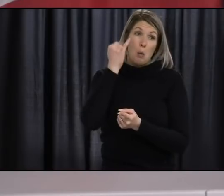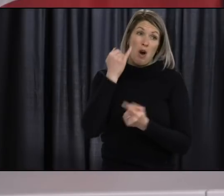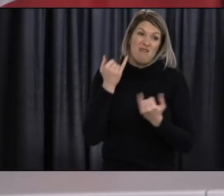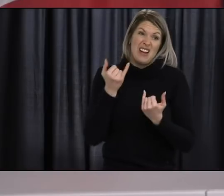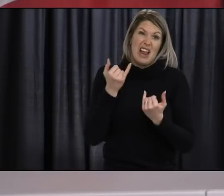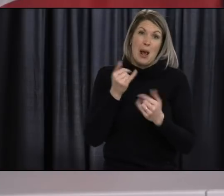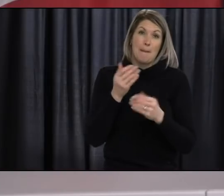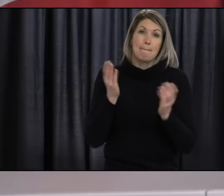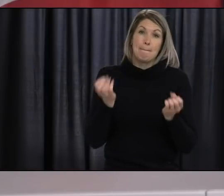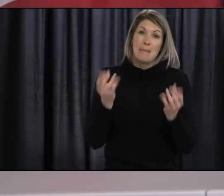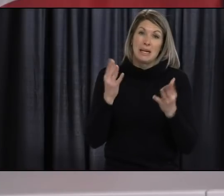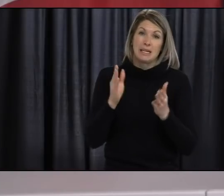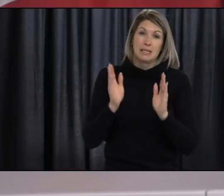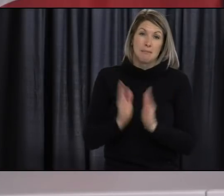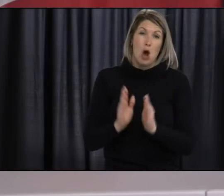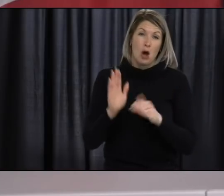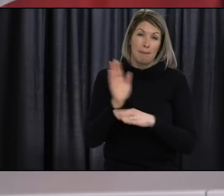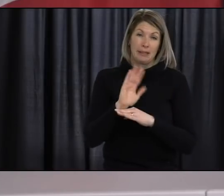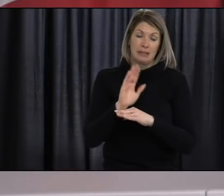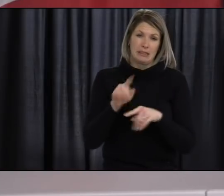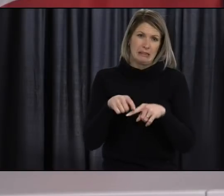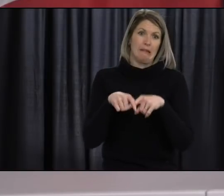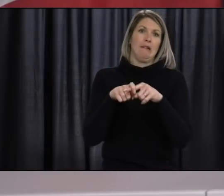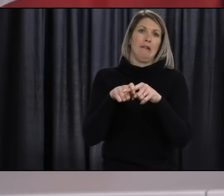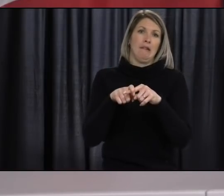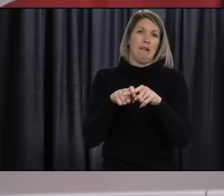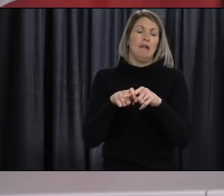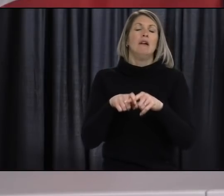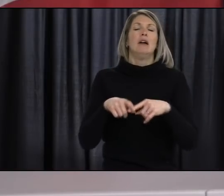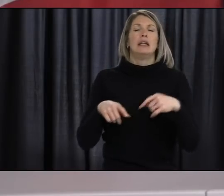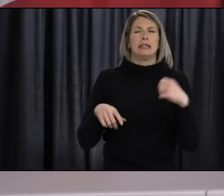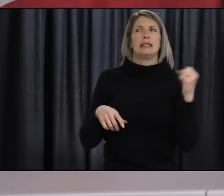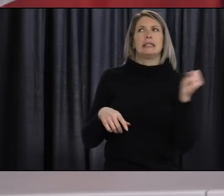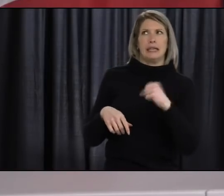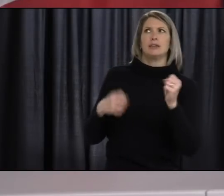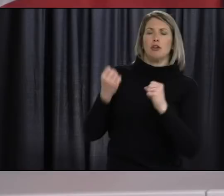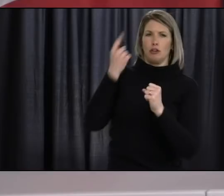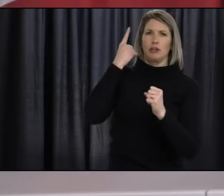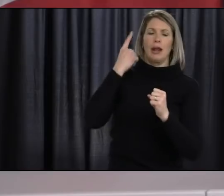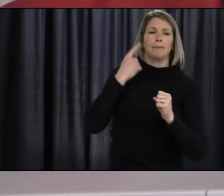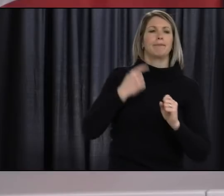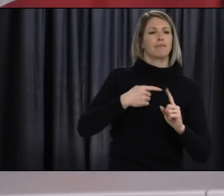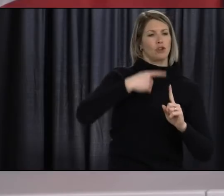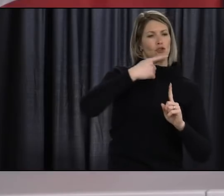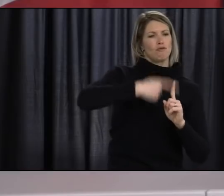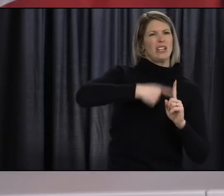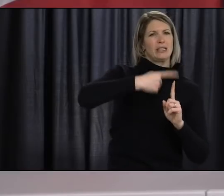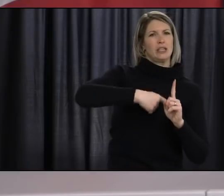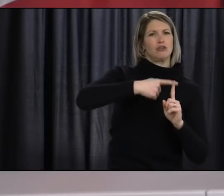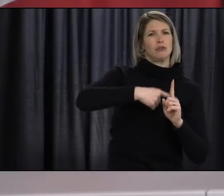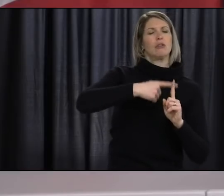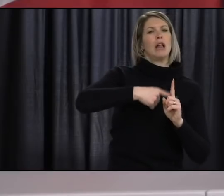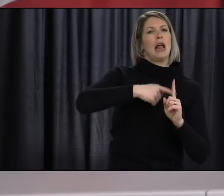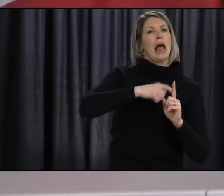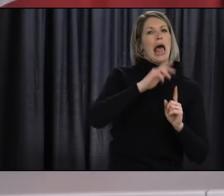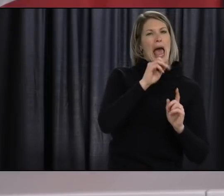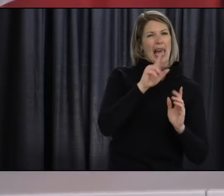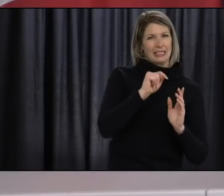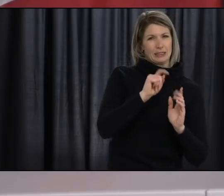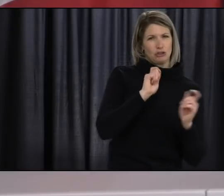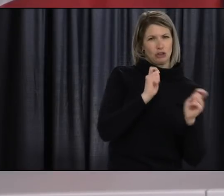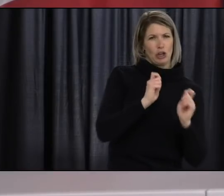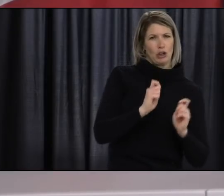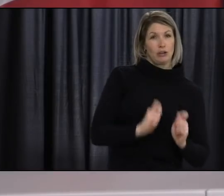so we when we opened the house up there a few weeks ago now, there was some changes to the Residential Tenancy Act, and I think what you're talking about here would